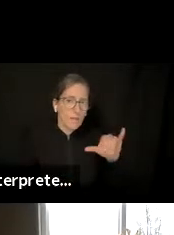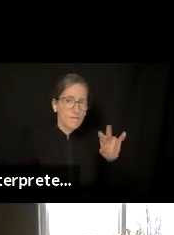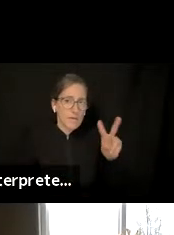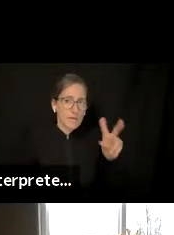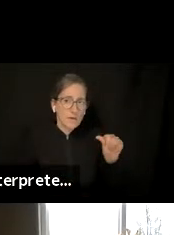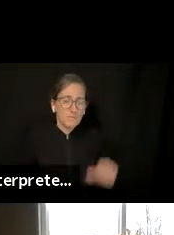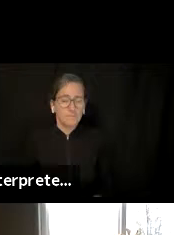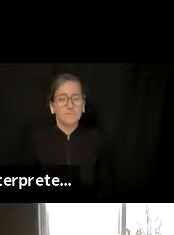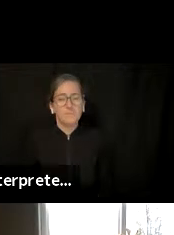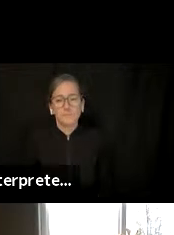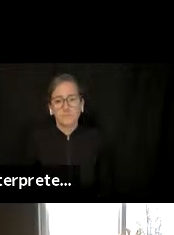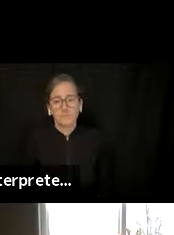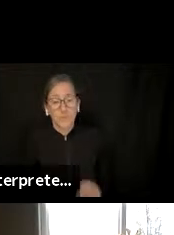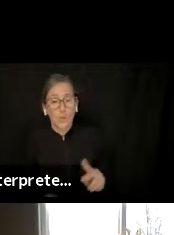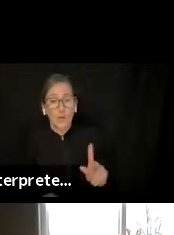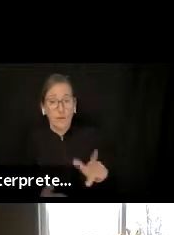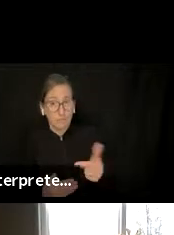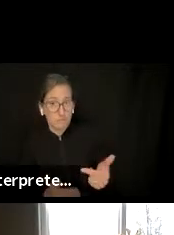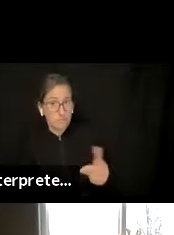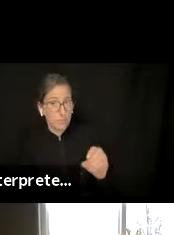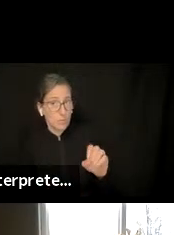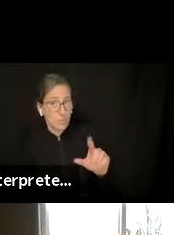Okay, so Olivia.